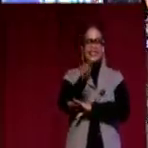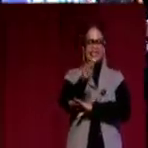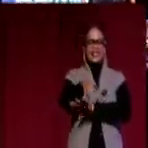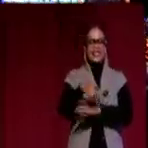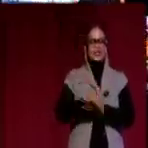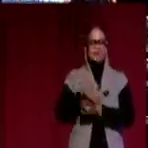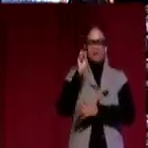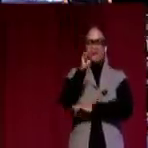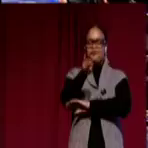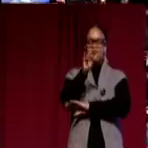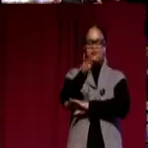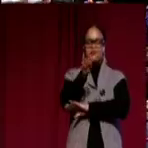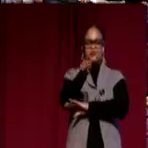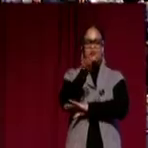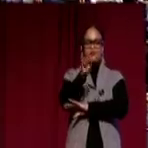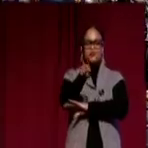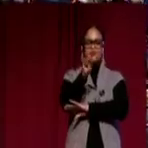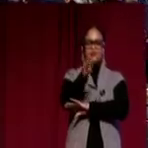Yeah! Yeah!